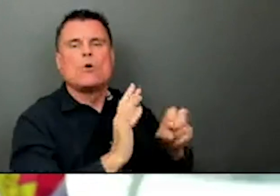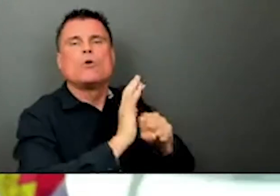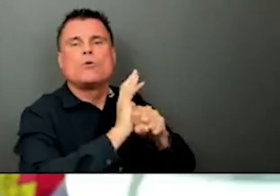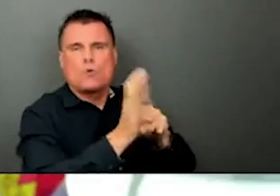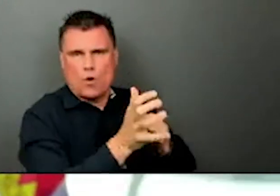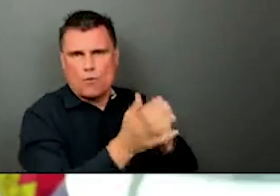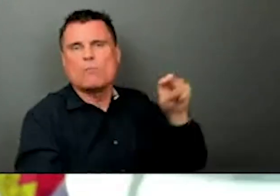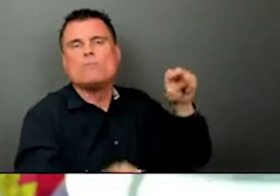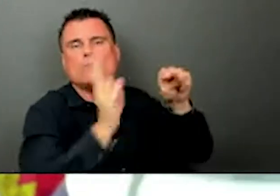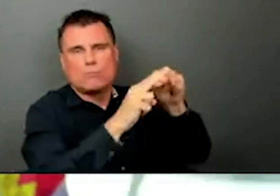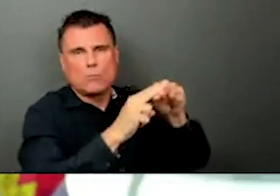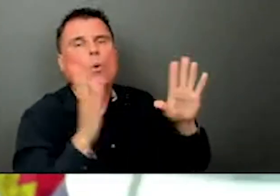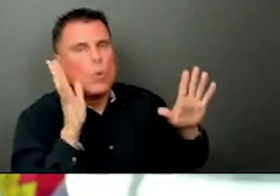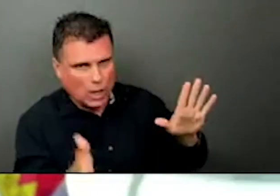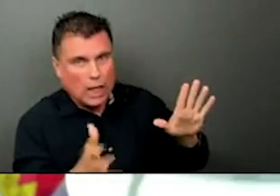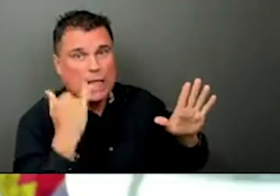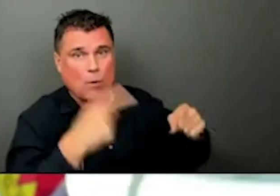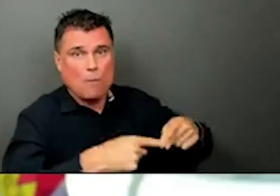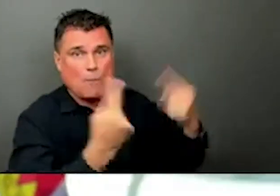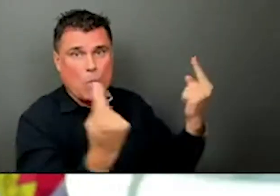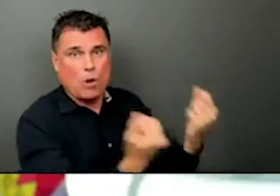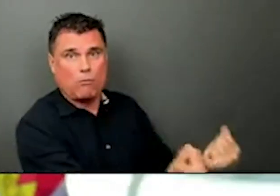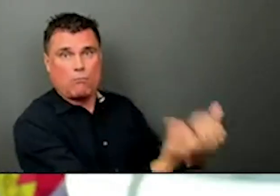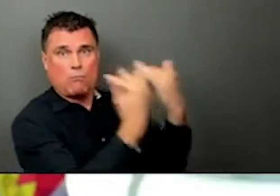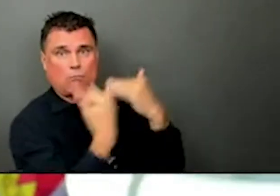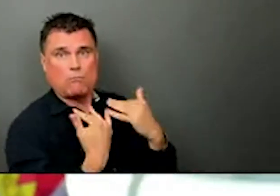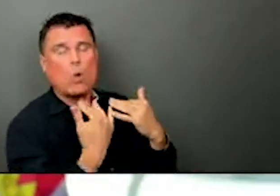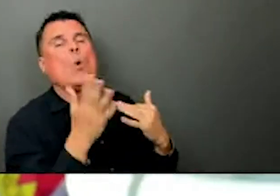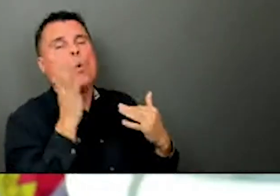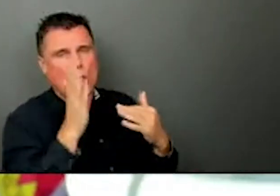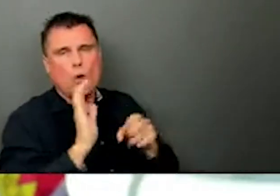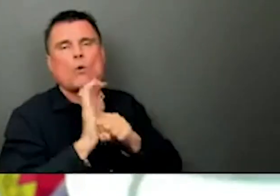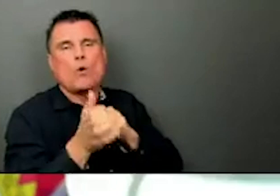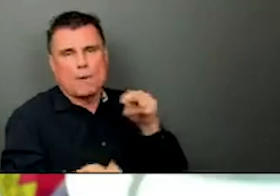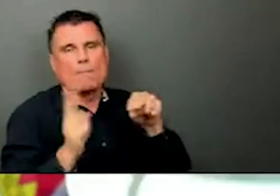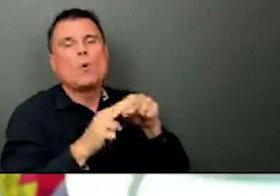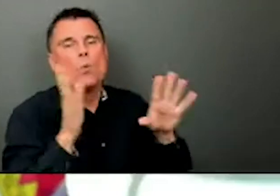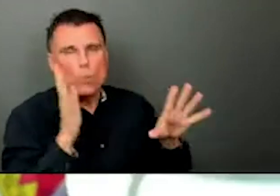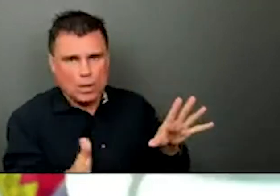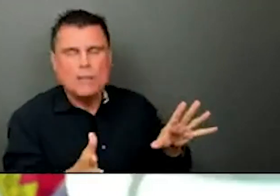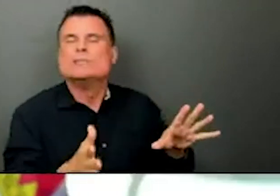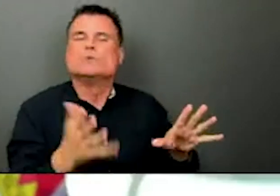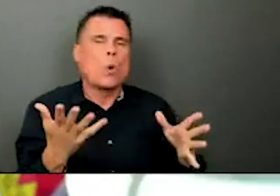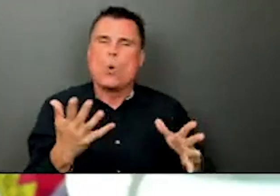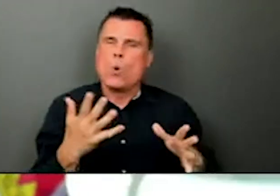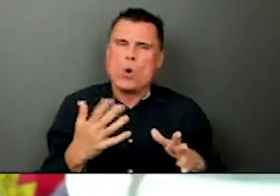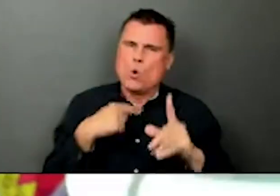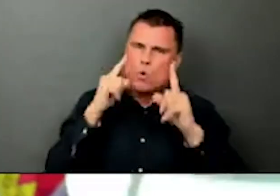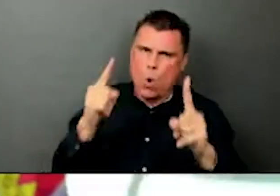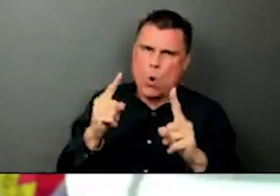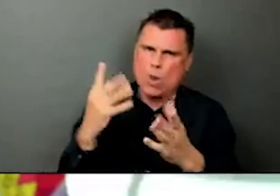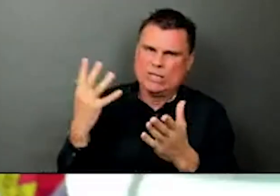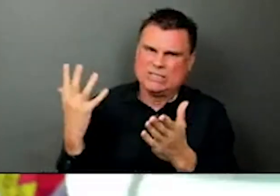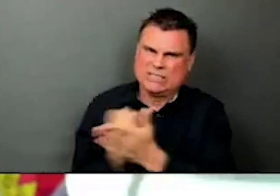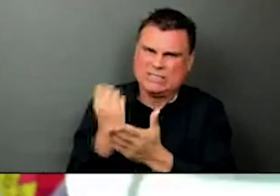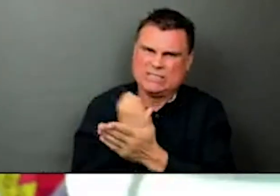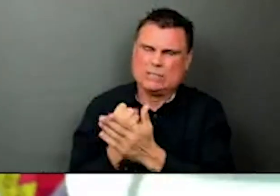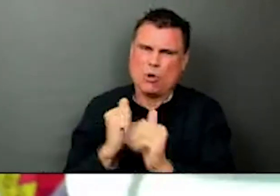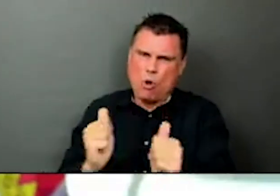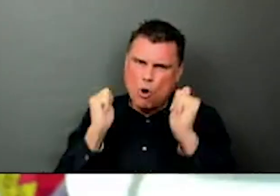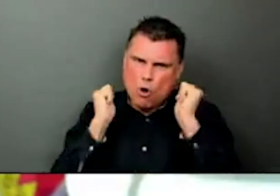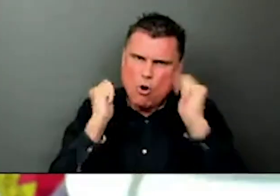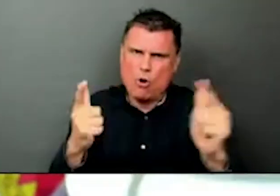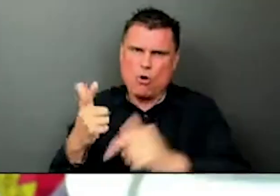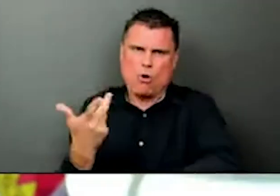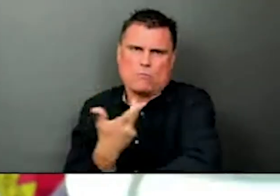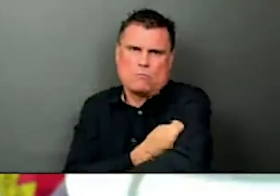people are coming is less immunized. However, we actually have the means of preventing an introduction of an infection into